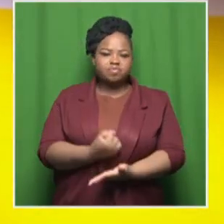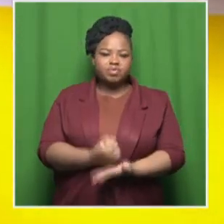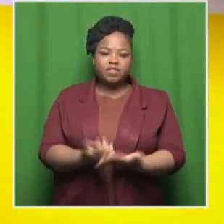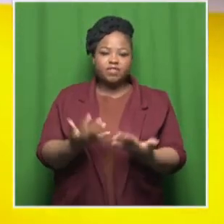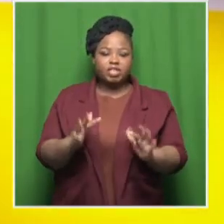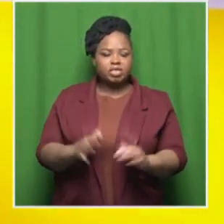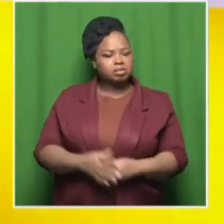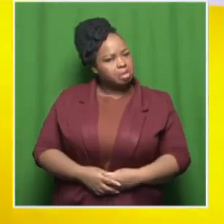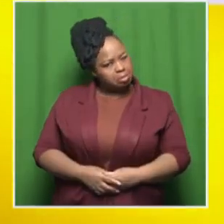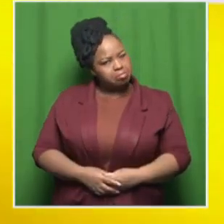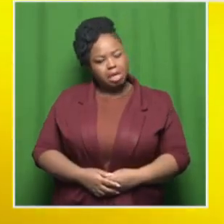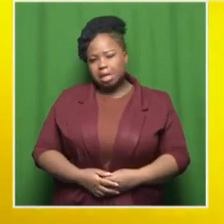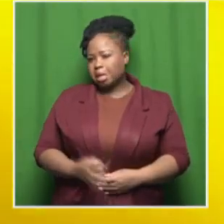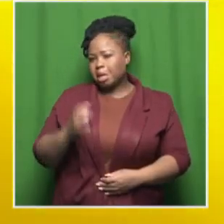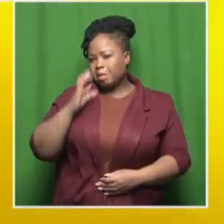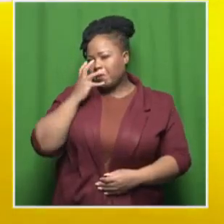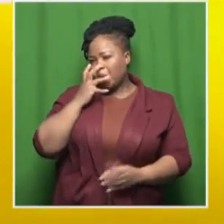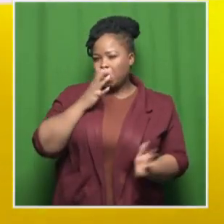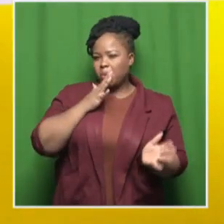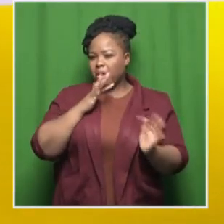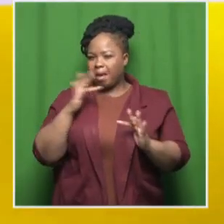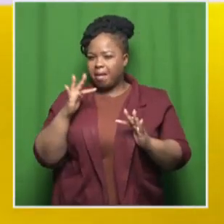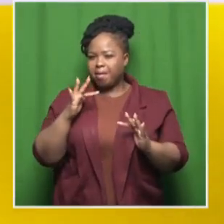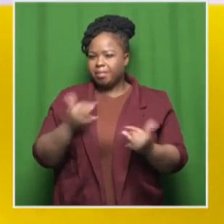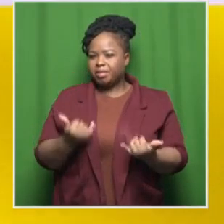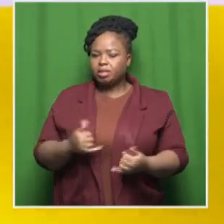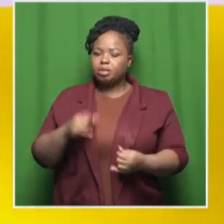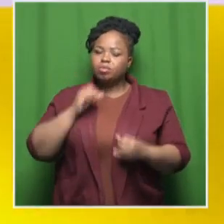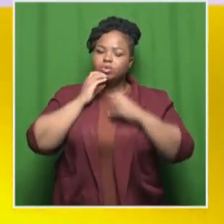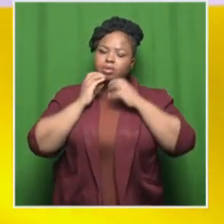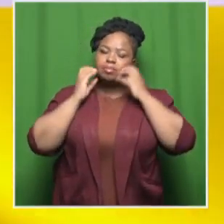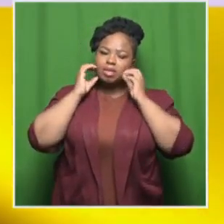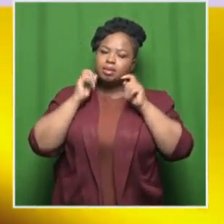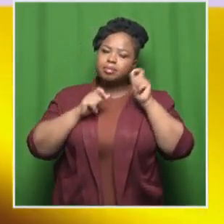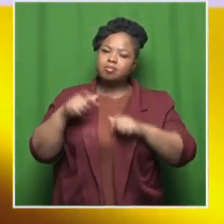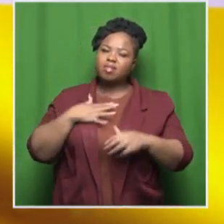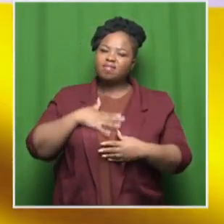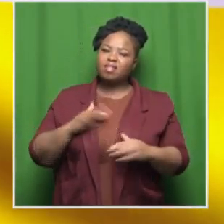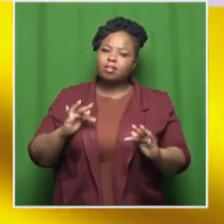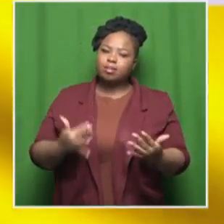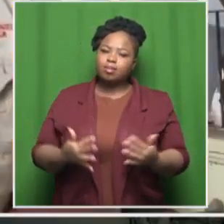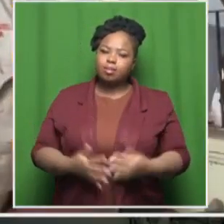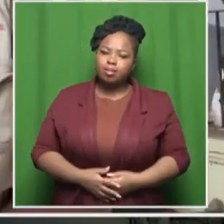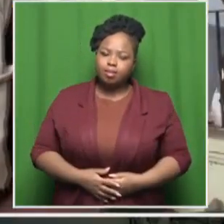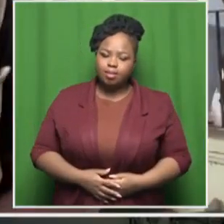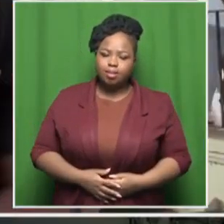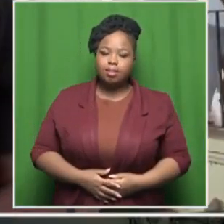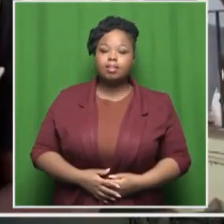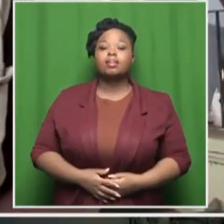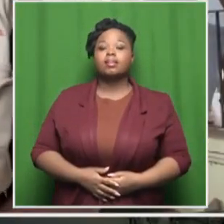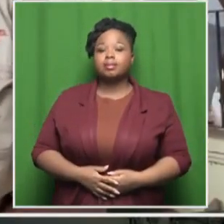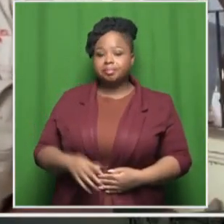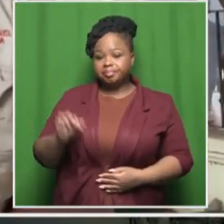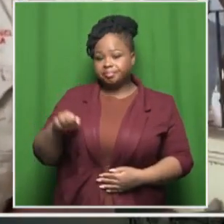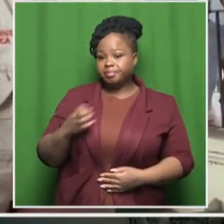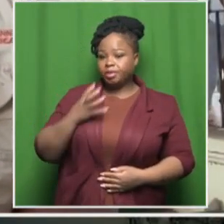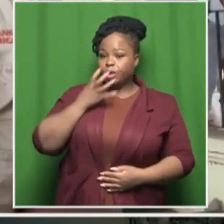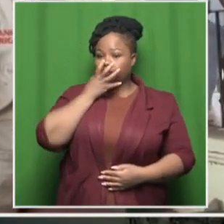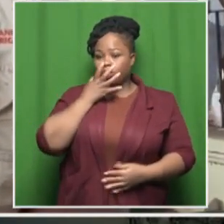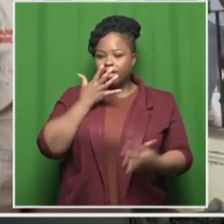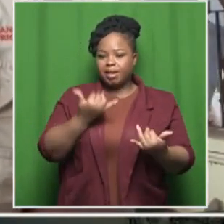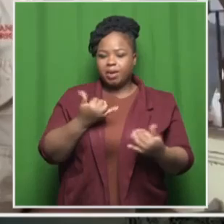But what's the mood like, first and foremost, this morning in Mozambique? Indeed, the mood is very